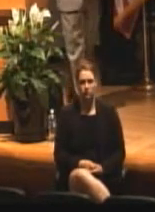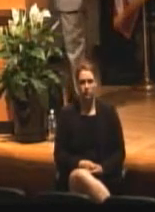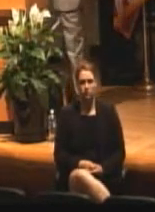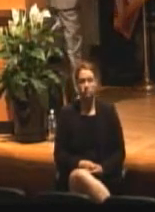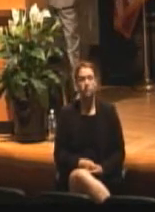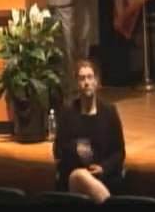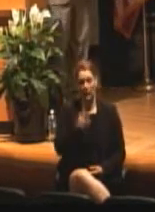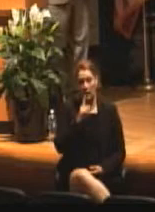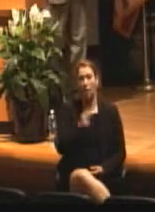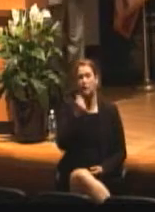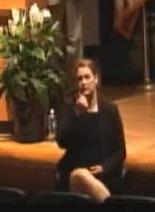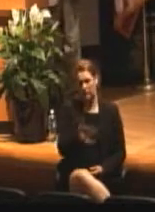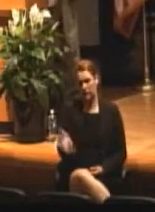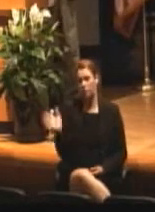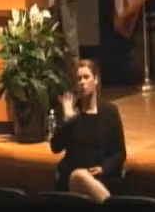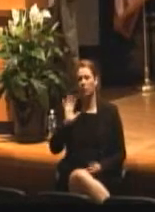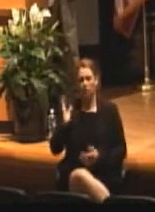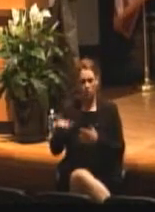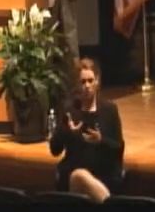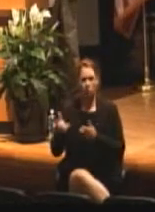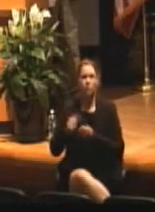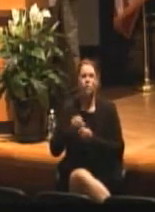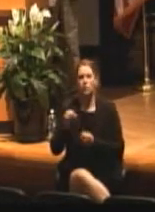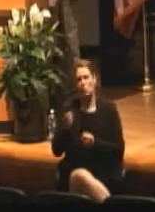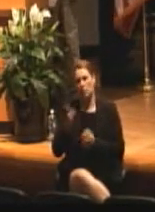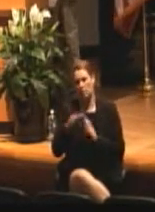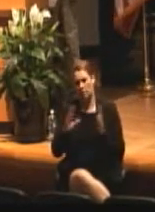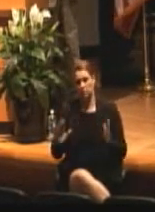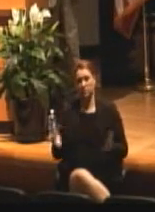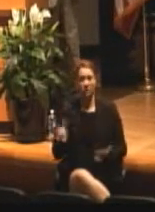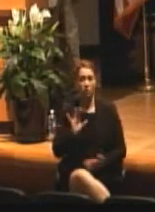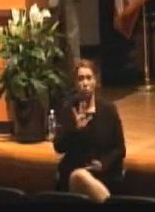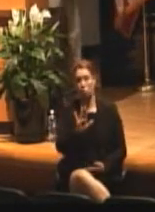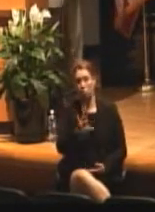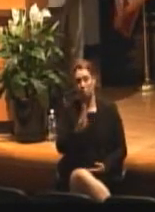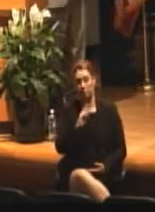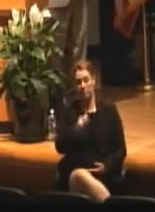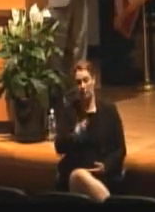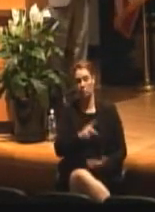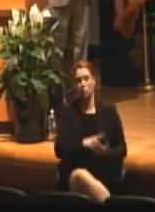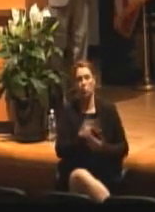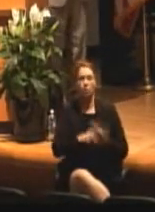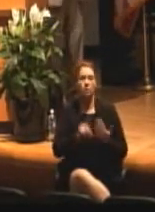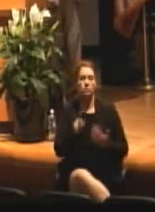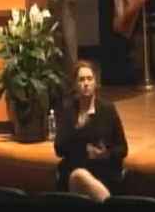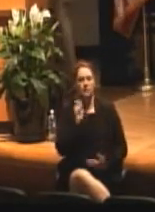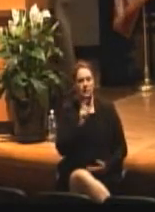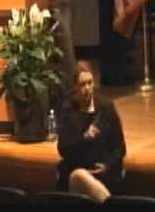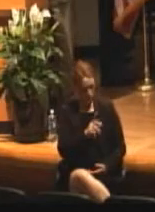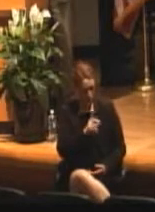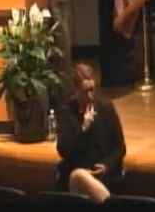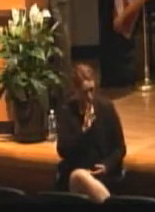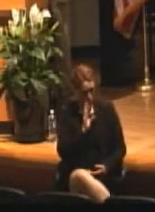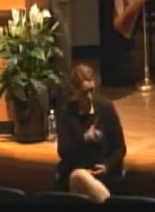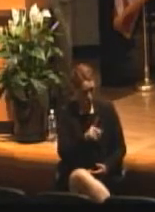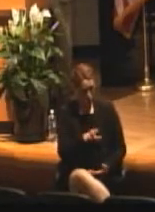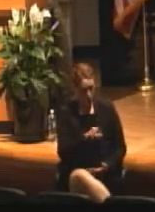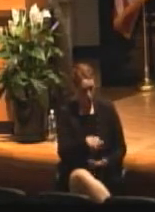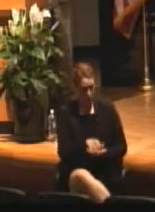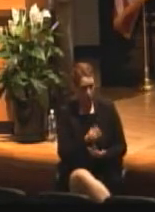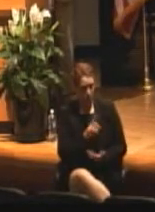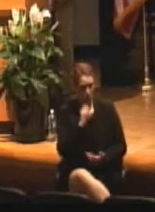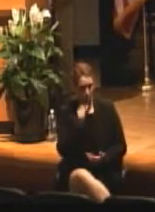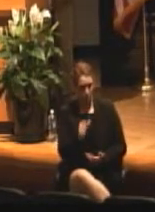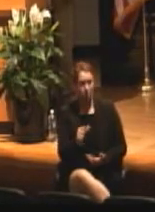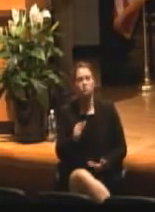just talk to anybody, like if you're working with your own bank, whoever it might be, just ask them, are you guys eligible to do those? And they should know right away if they can or can't. They